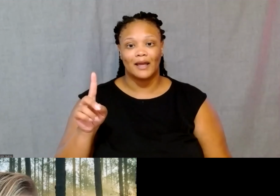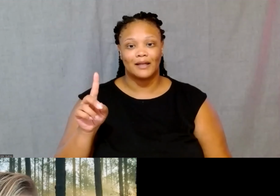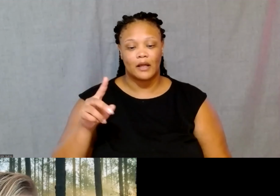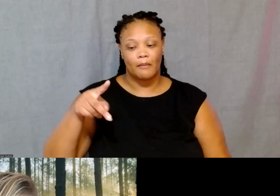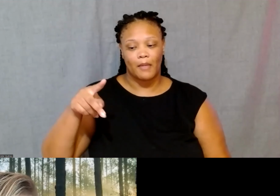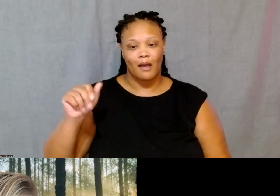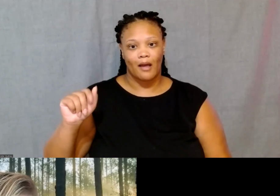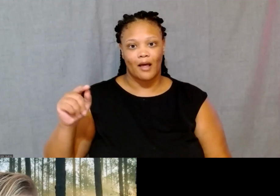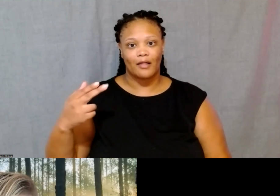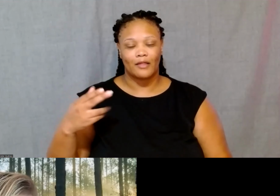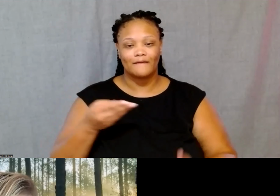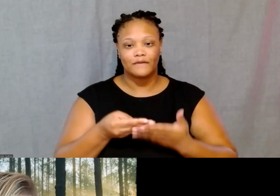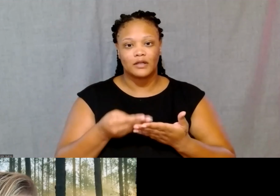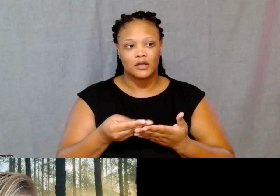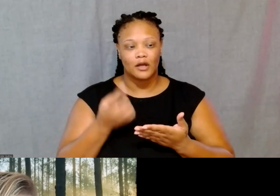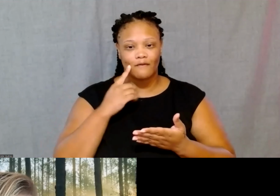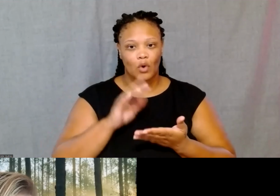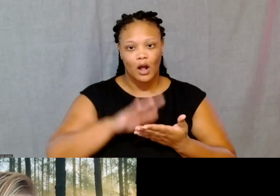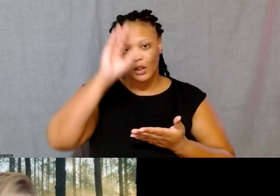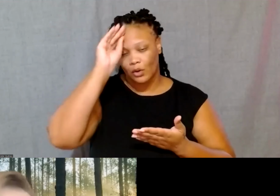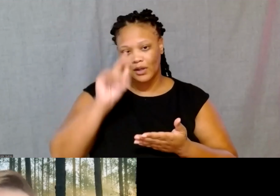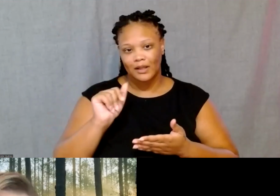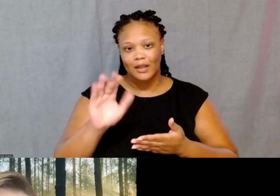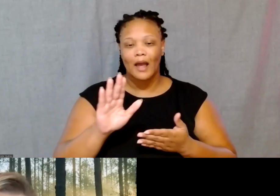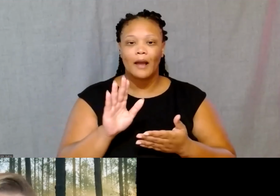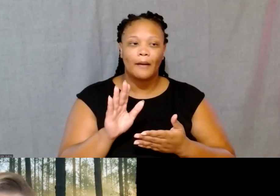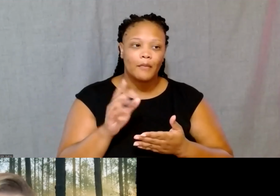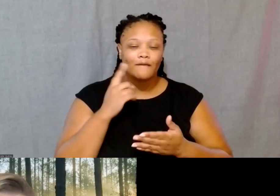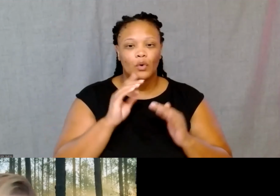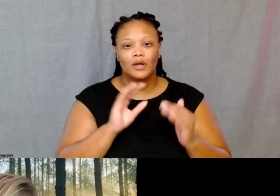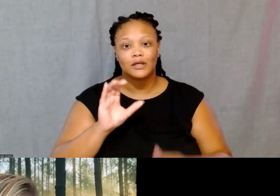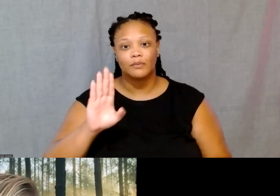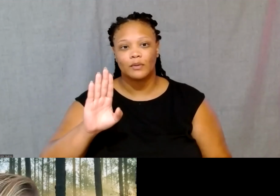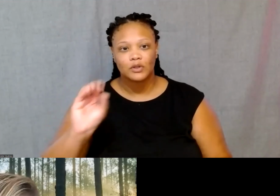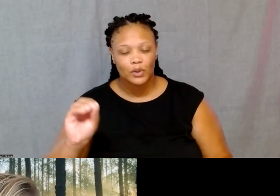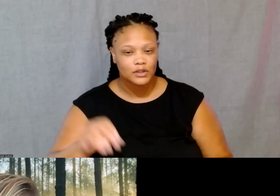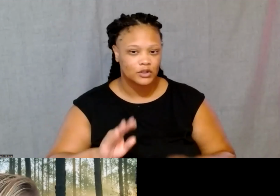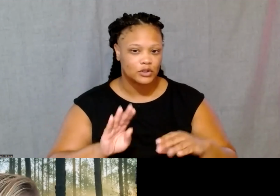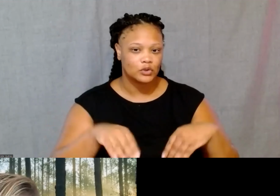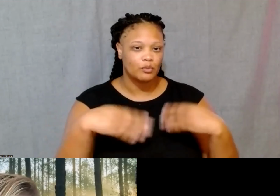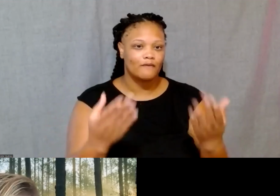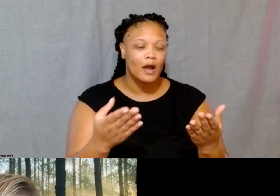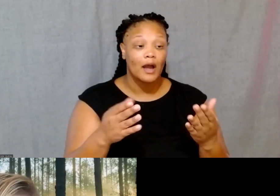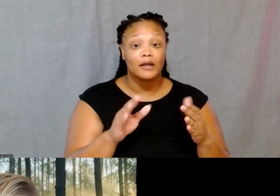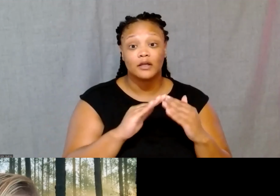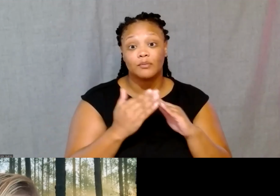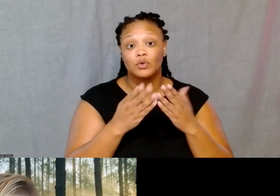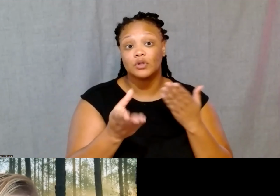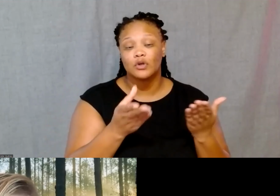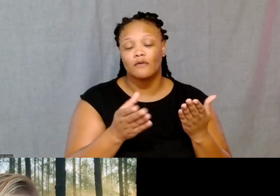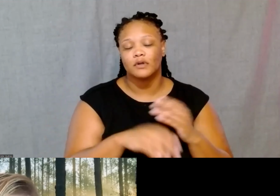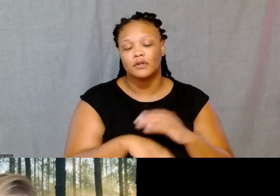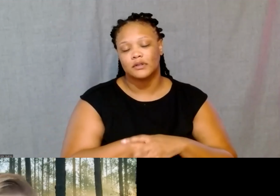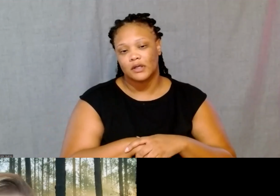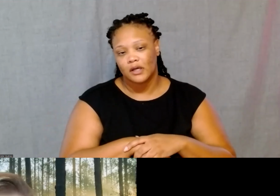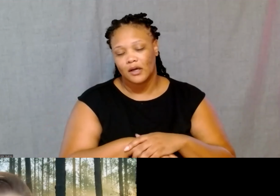learning laboratory for community-based organizations, to provide community services. Like, so some of